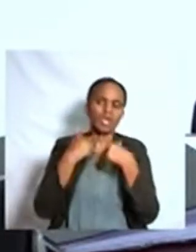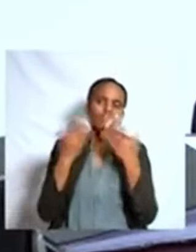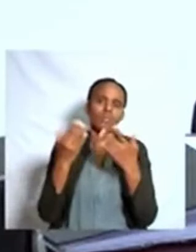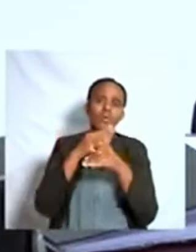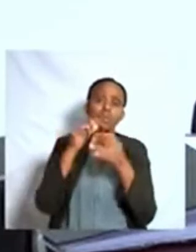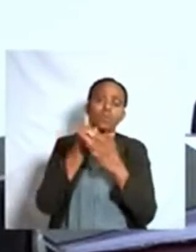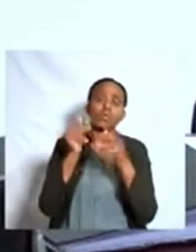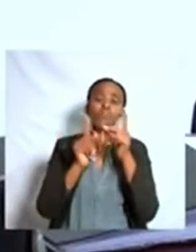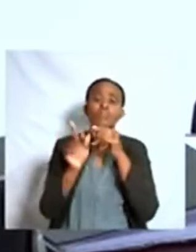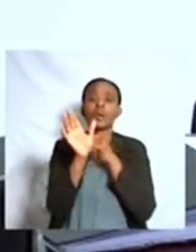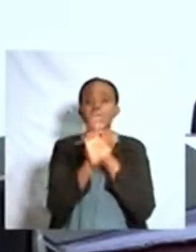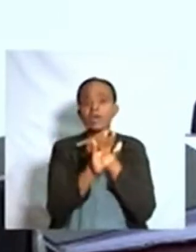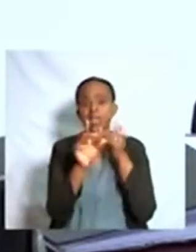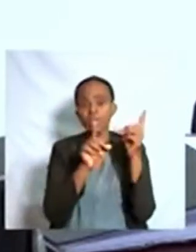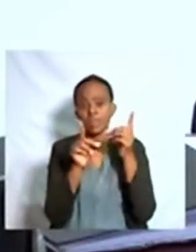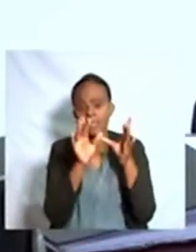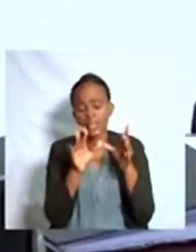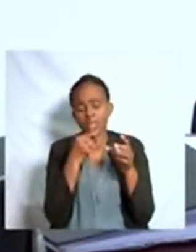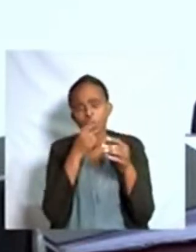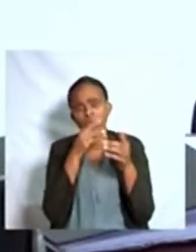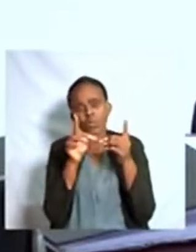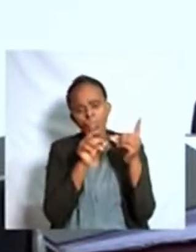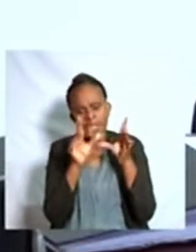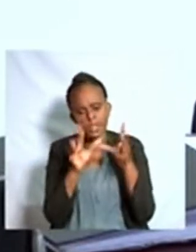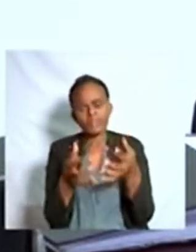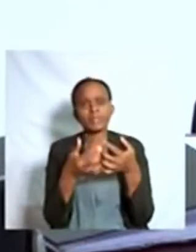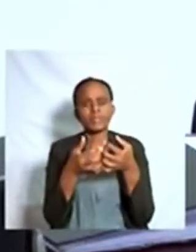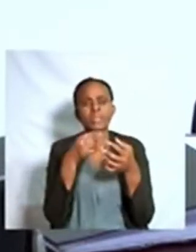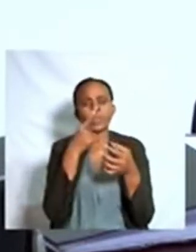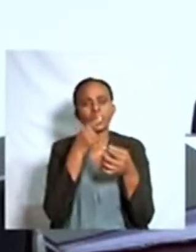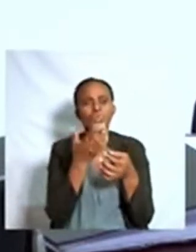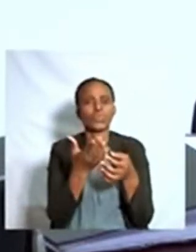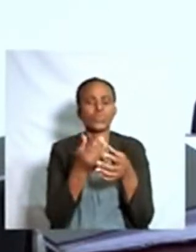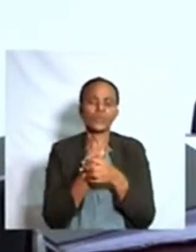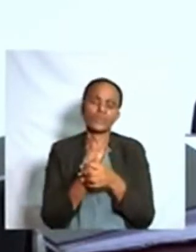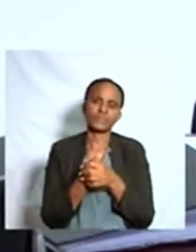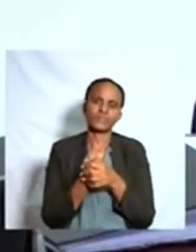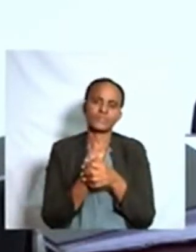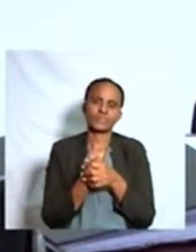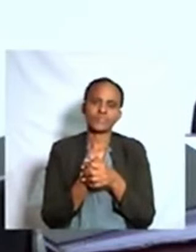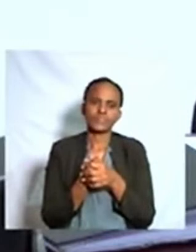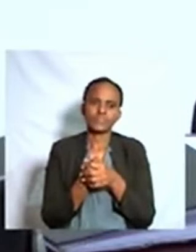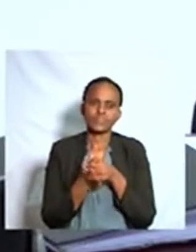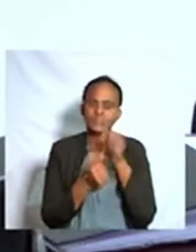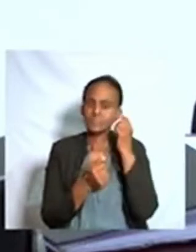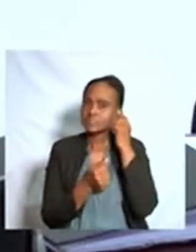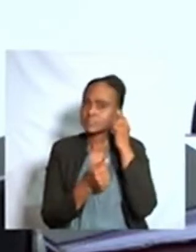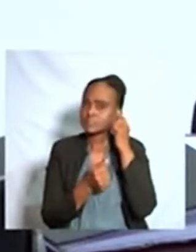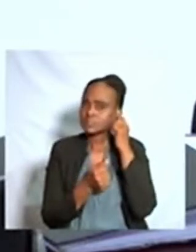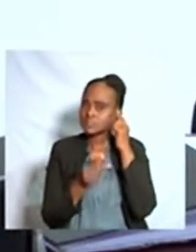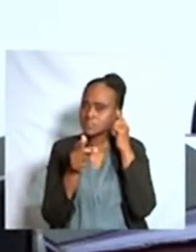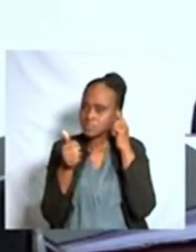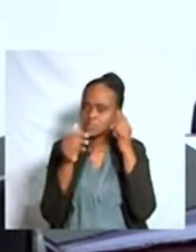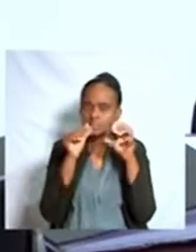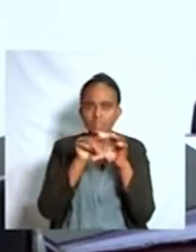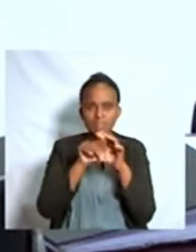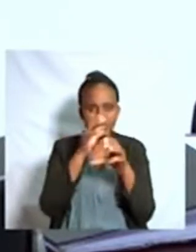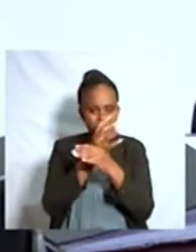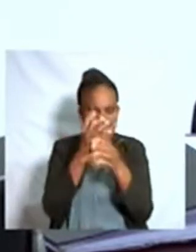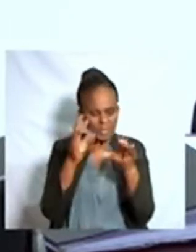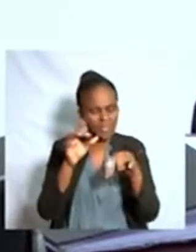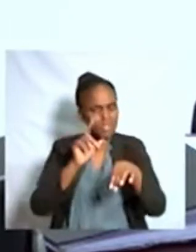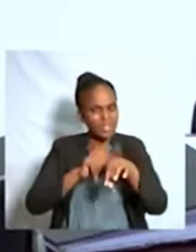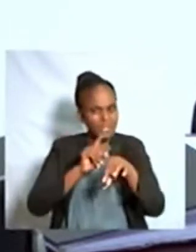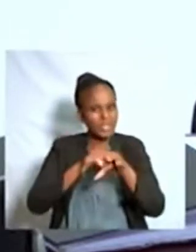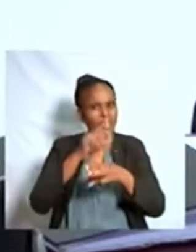there. The director, who is the director engineering here? Were you in Chinsari at that